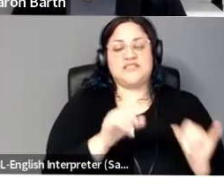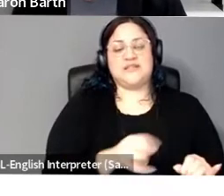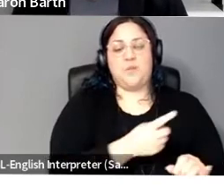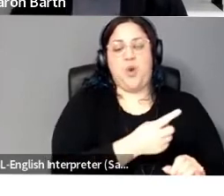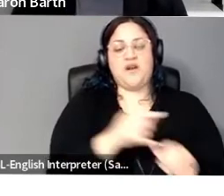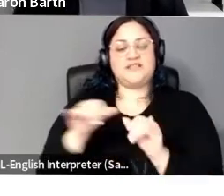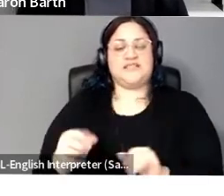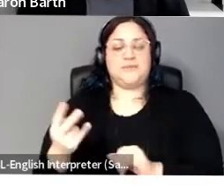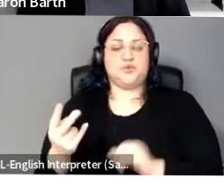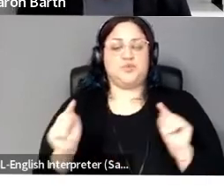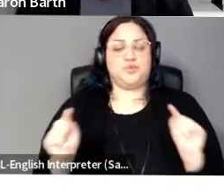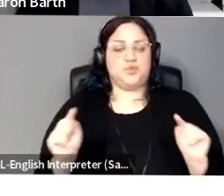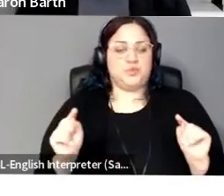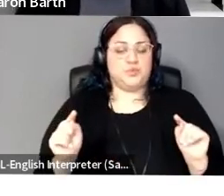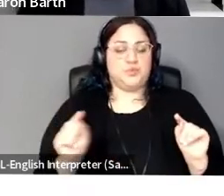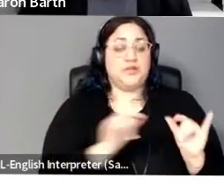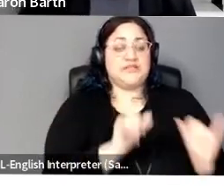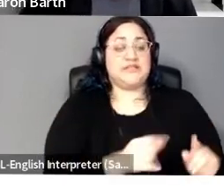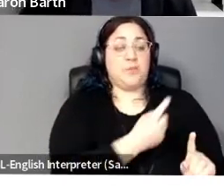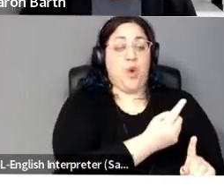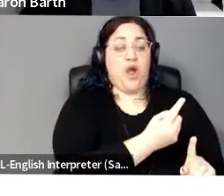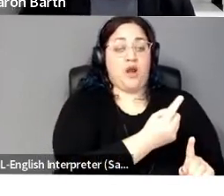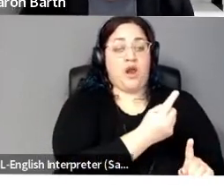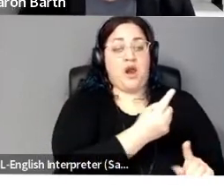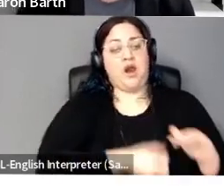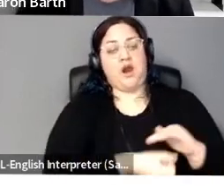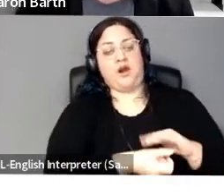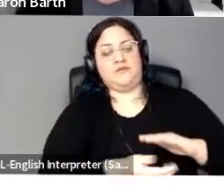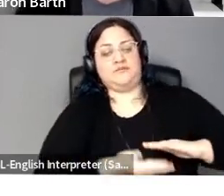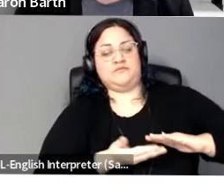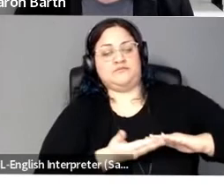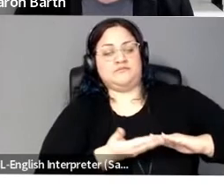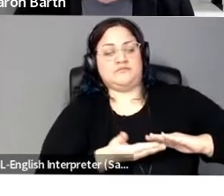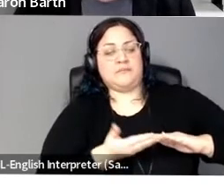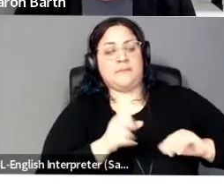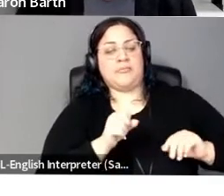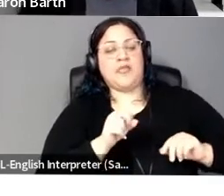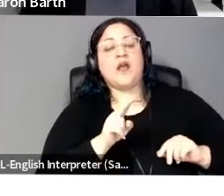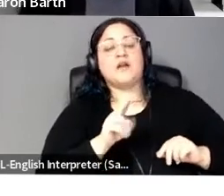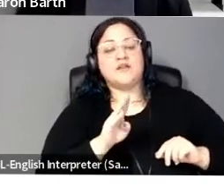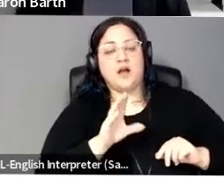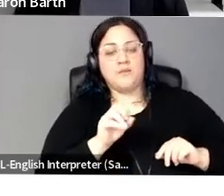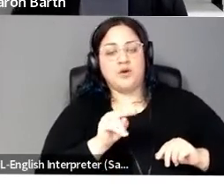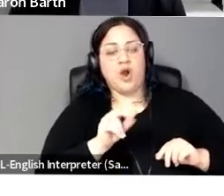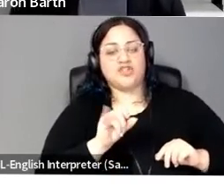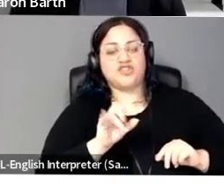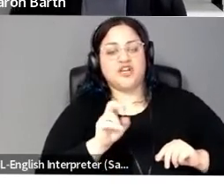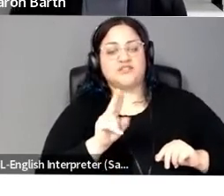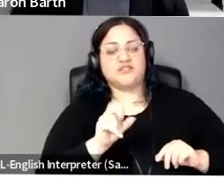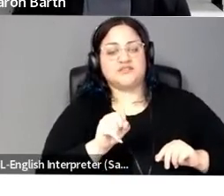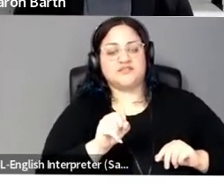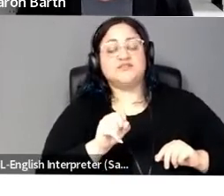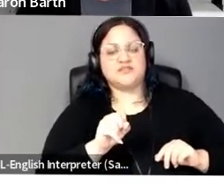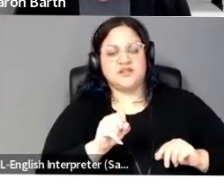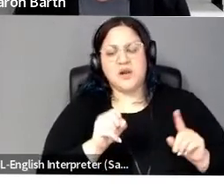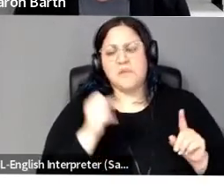2. System 1 is that subconscious part of our brain, right? It's the operating system. It's like